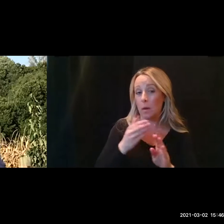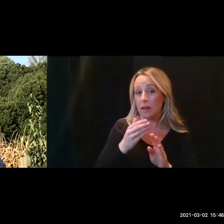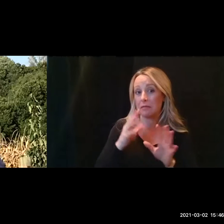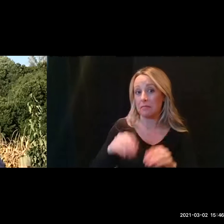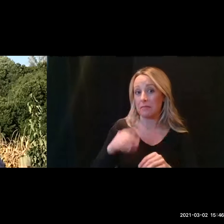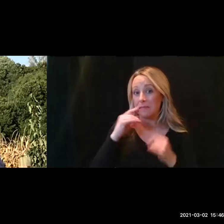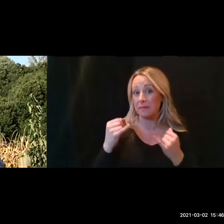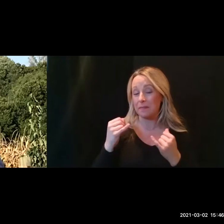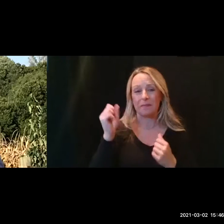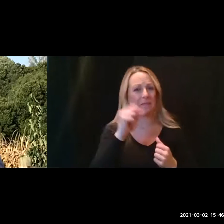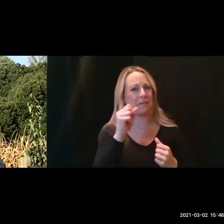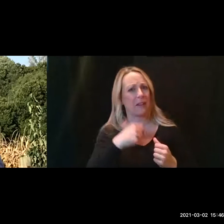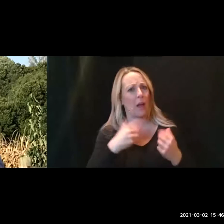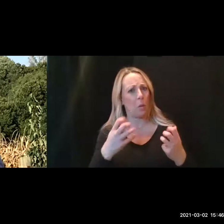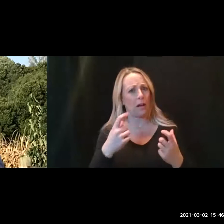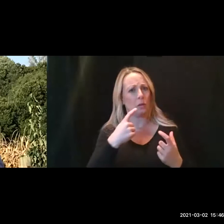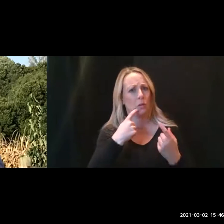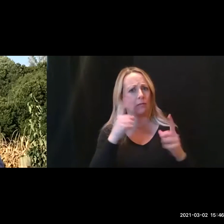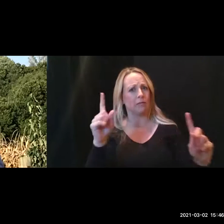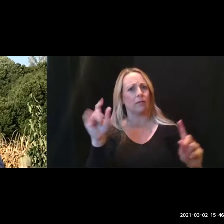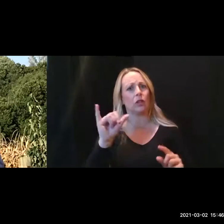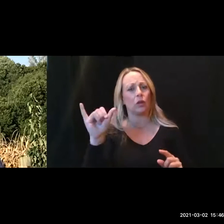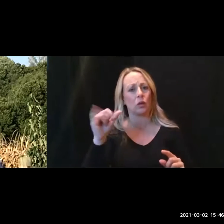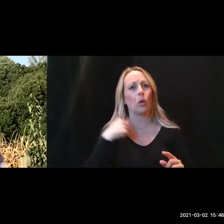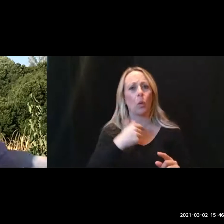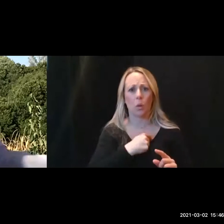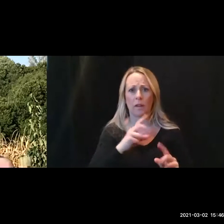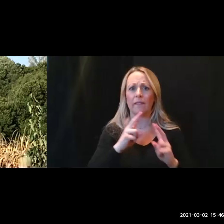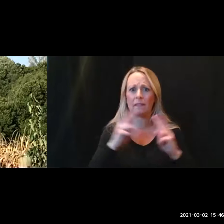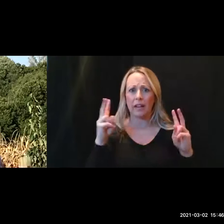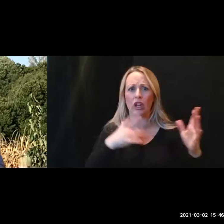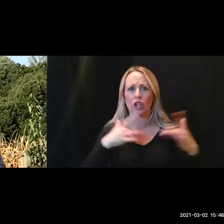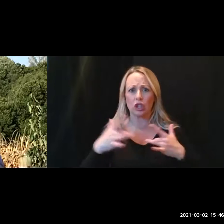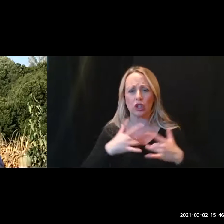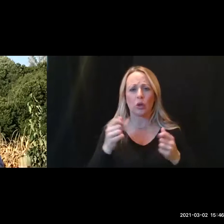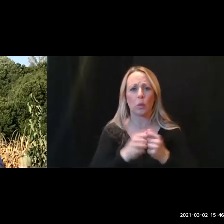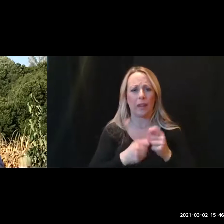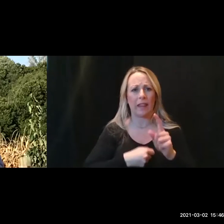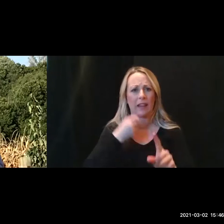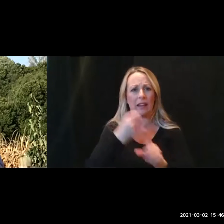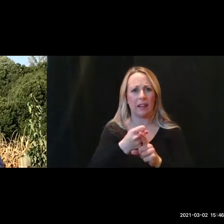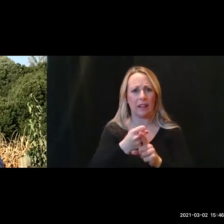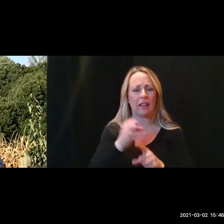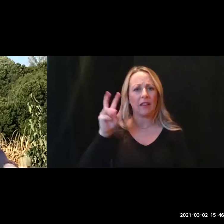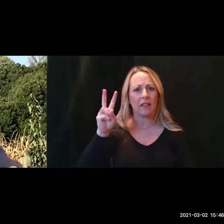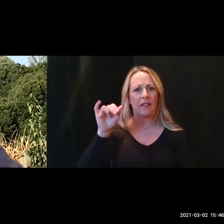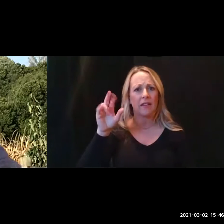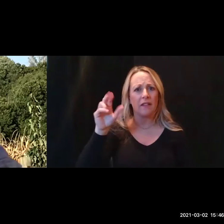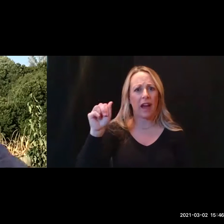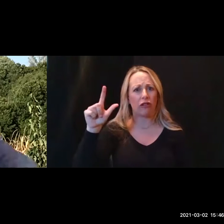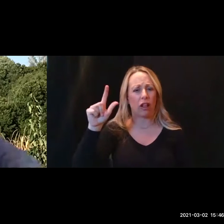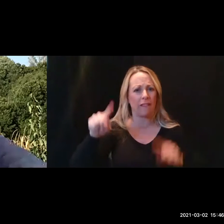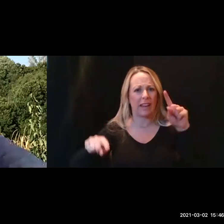wanted to make the case that we're terribly concerned about what impact viral variants will have